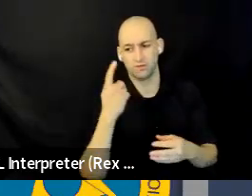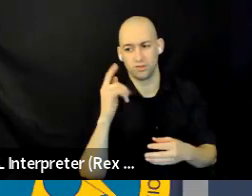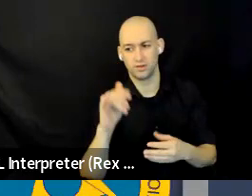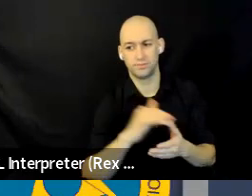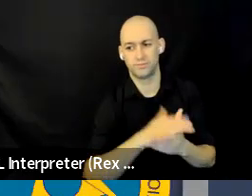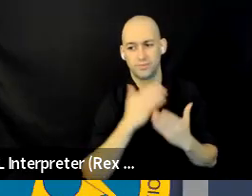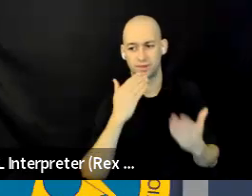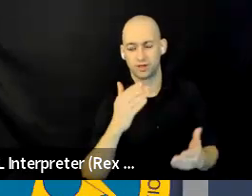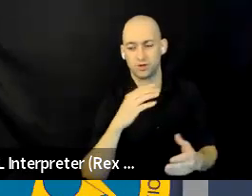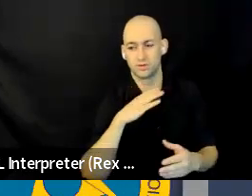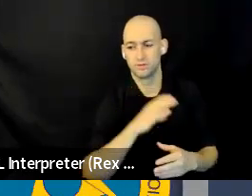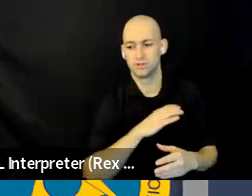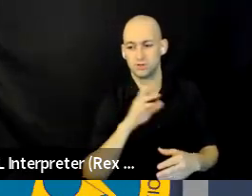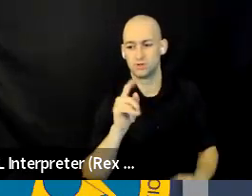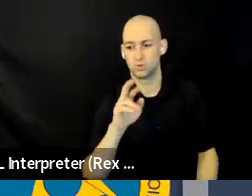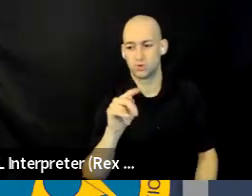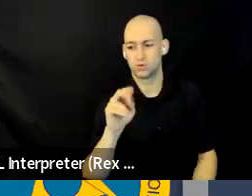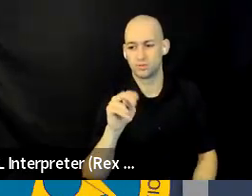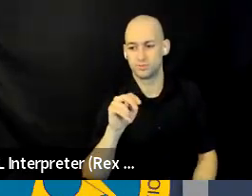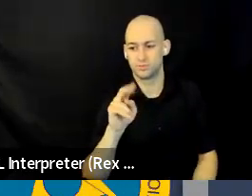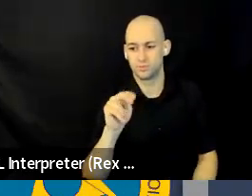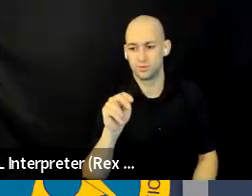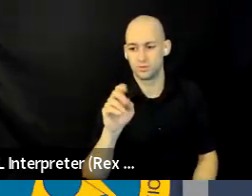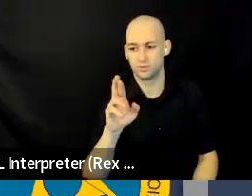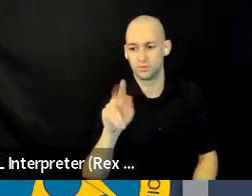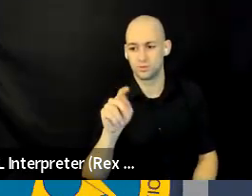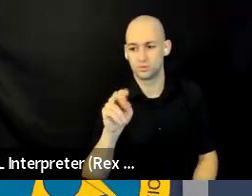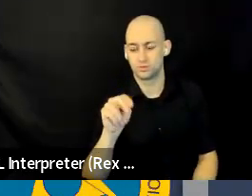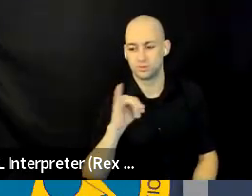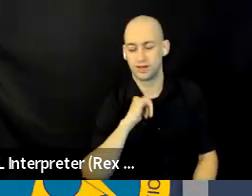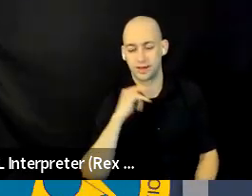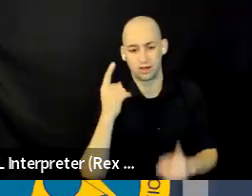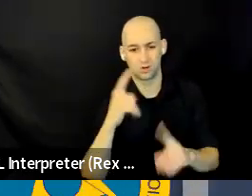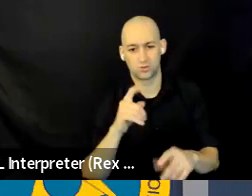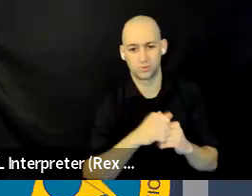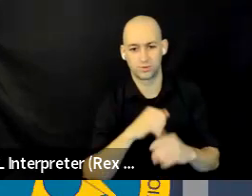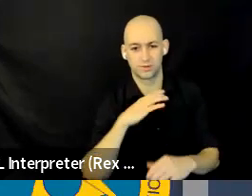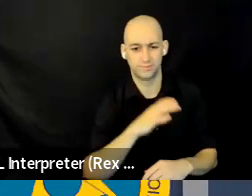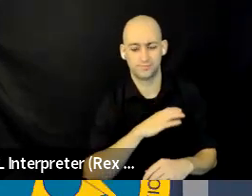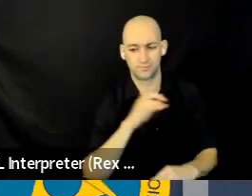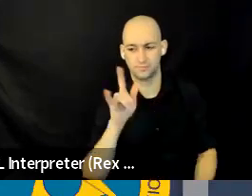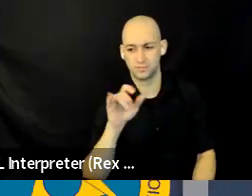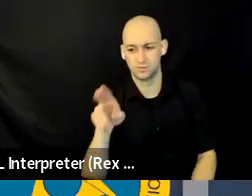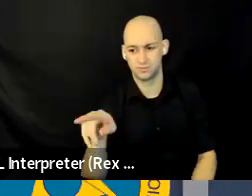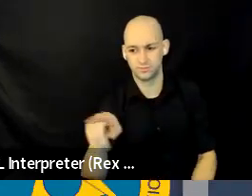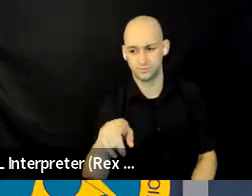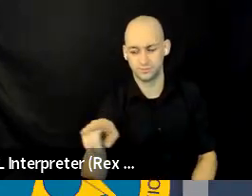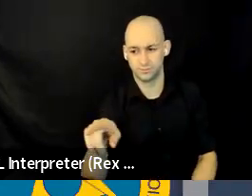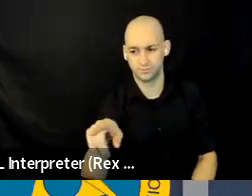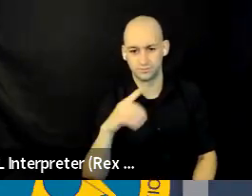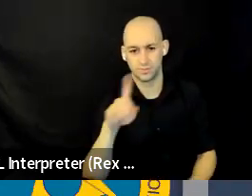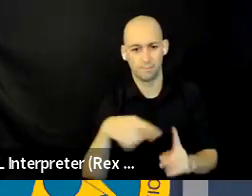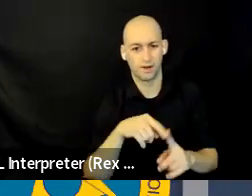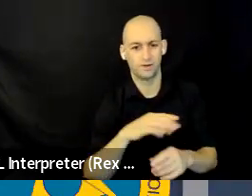you. Commissioner Norton? I agree with my colleague, Commissioner Liu, about the local travel networks